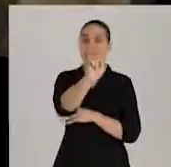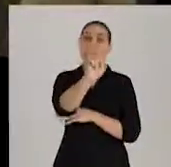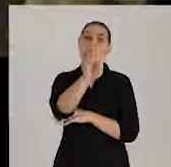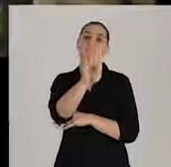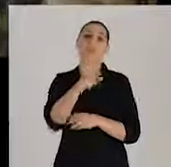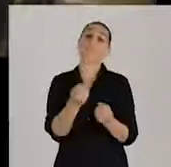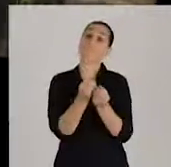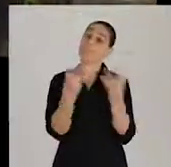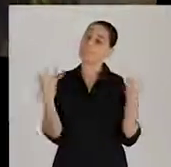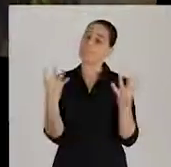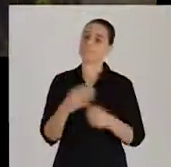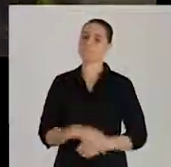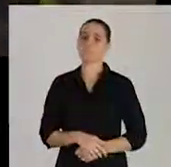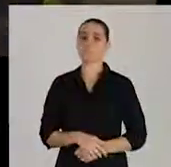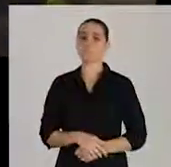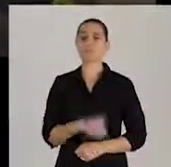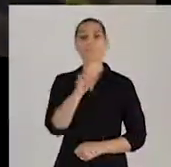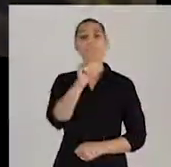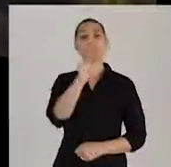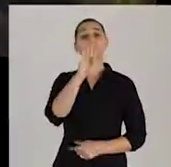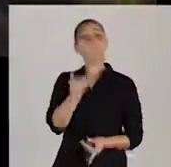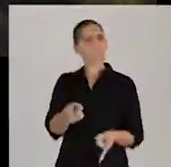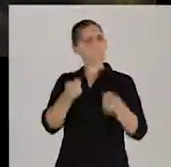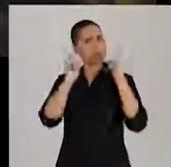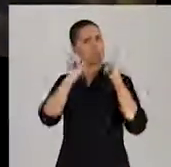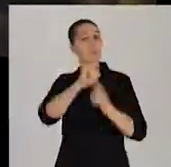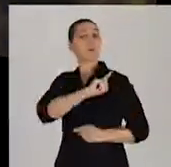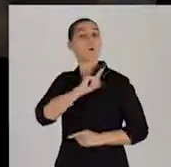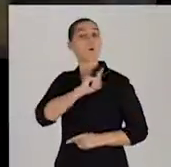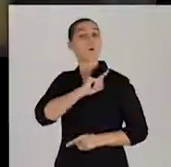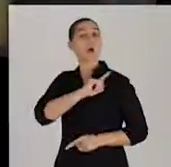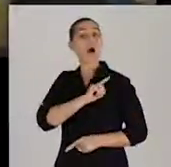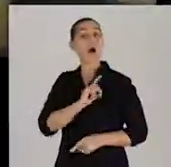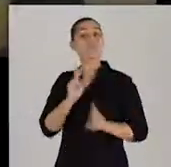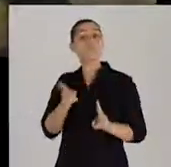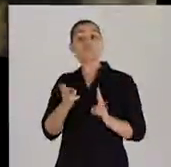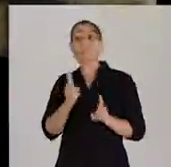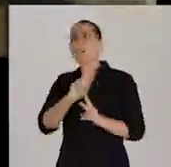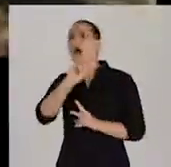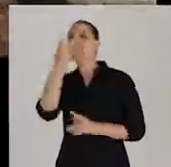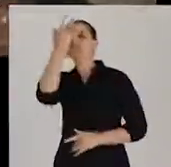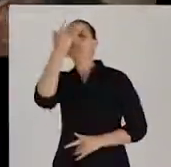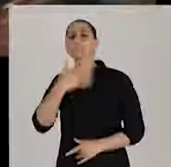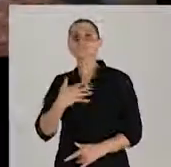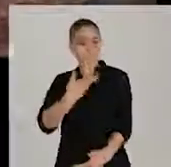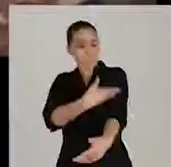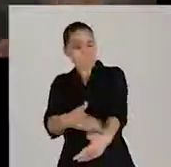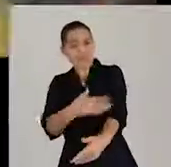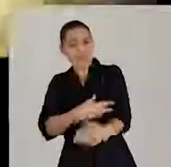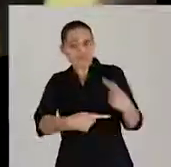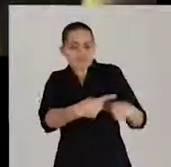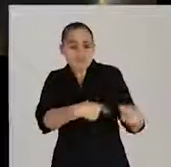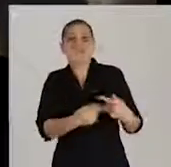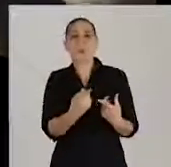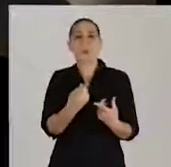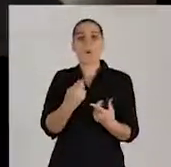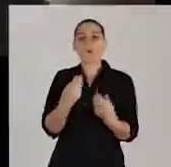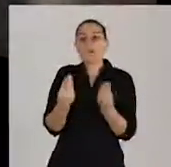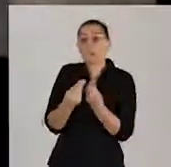respiratory route, and infected patients can spread the disease to others in crowded clinics, including